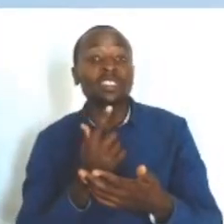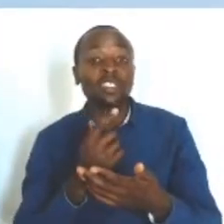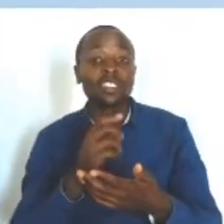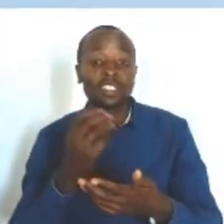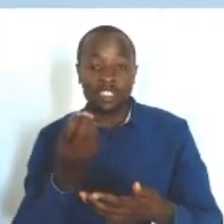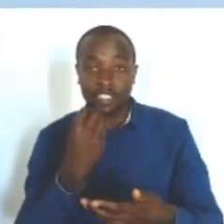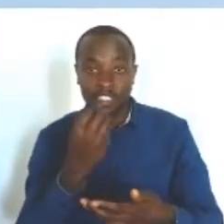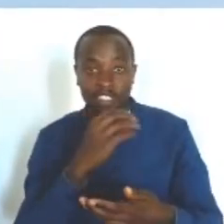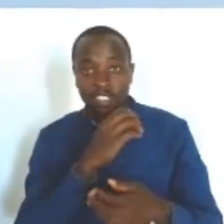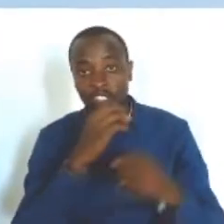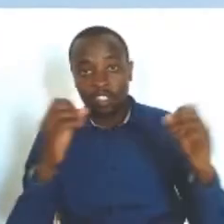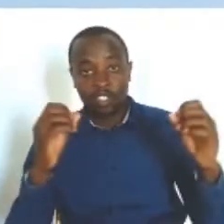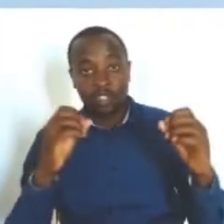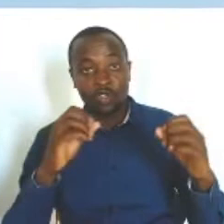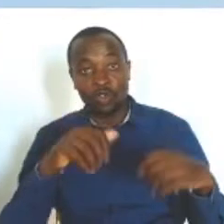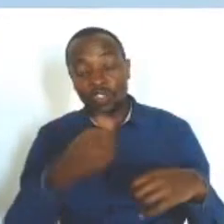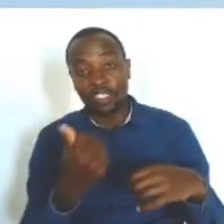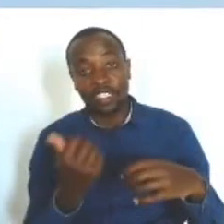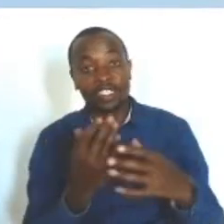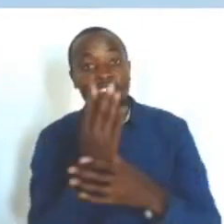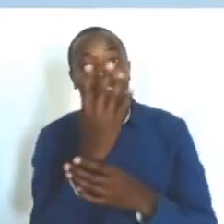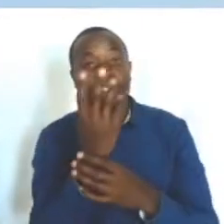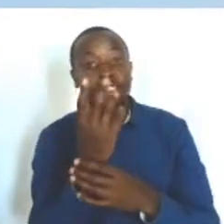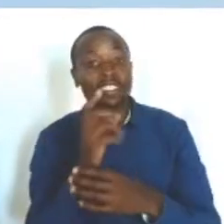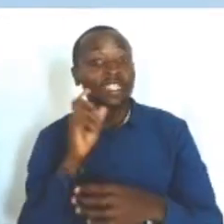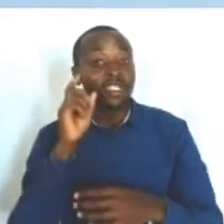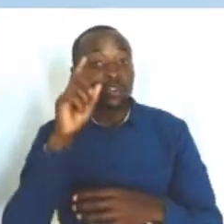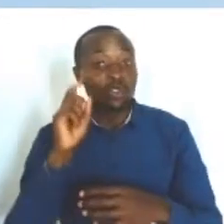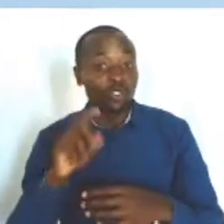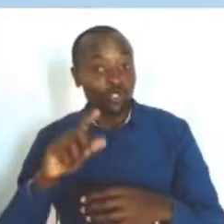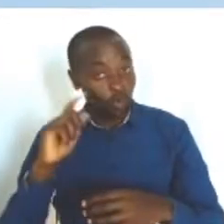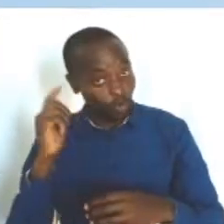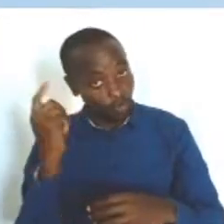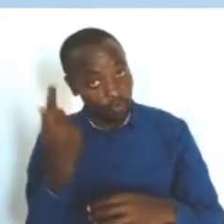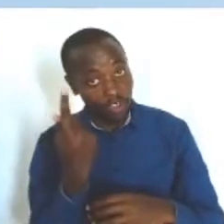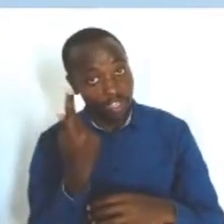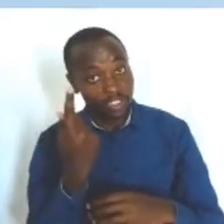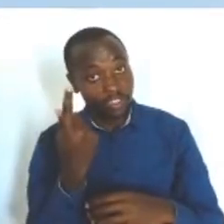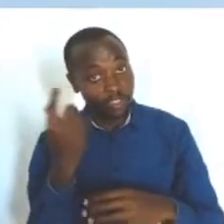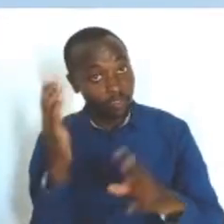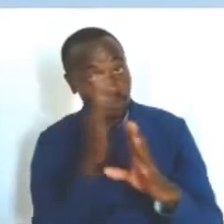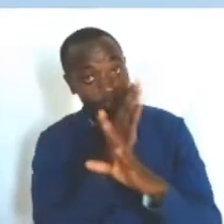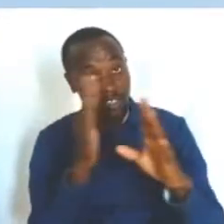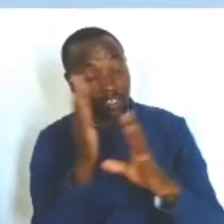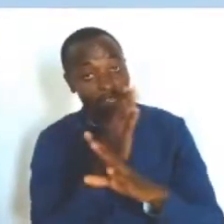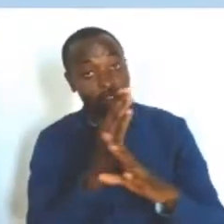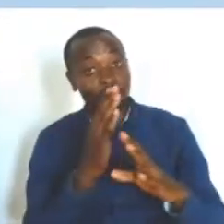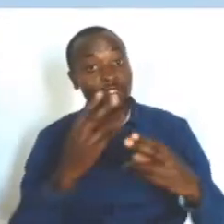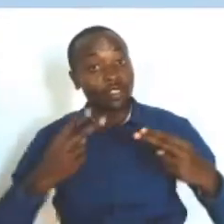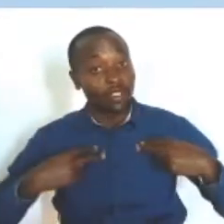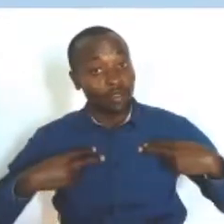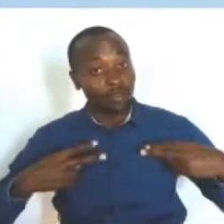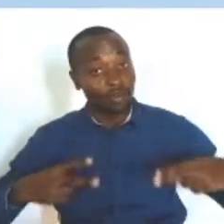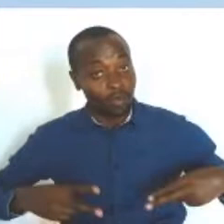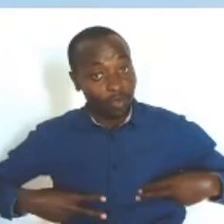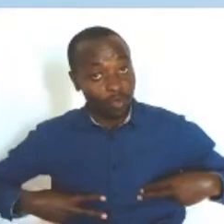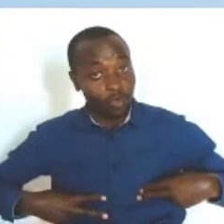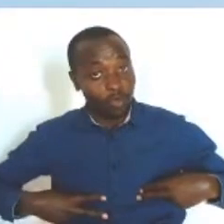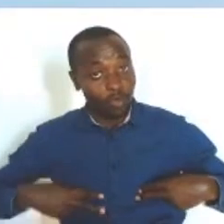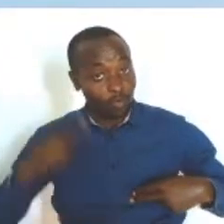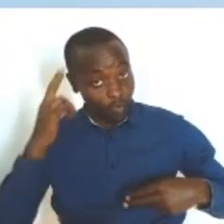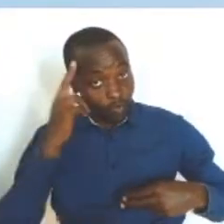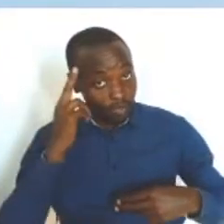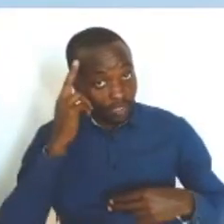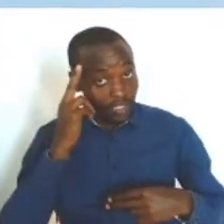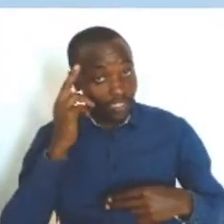garden? He first of all asked a question to put the doubt in human beings, in human minds, by